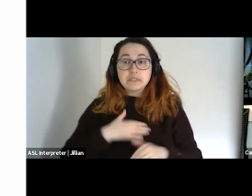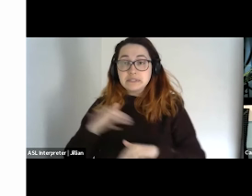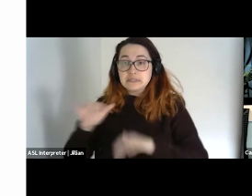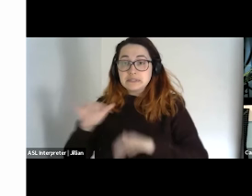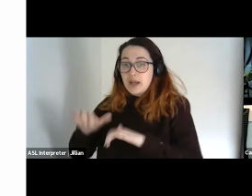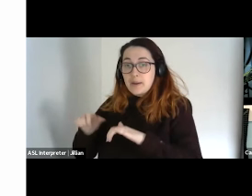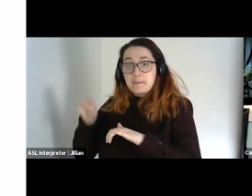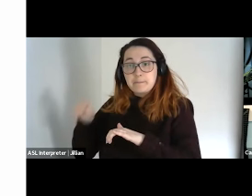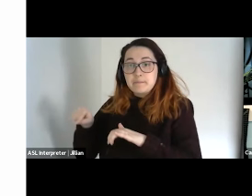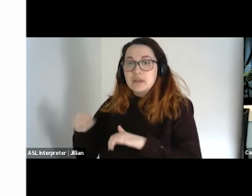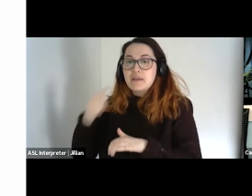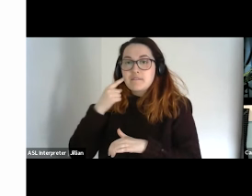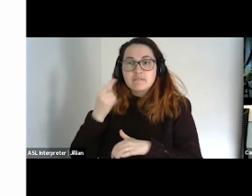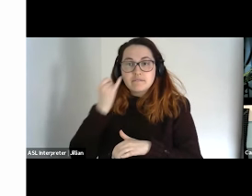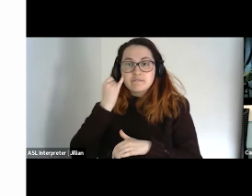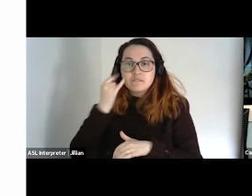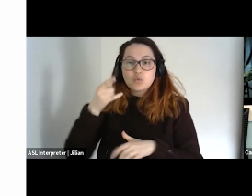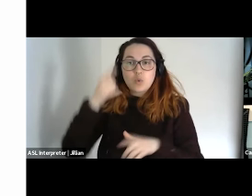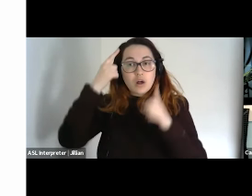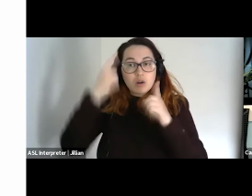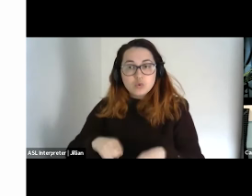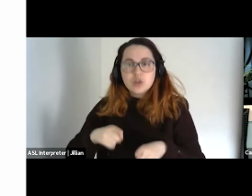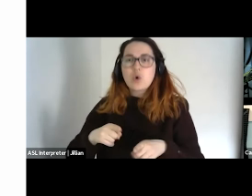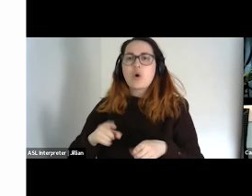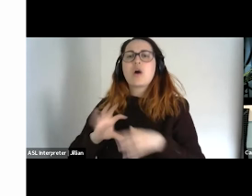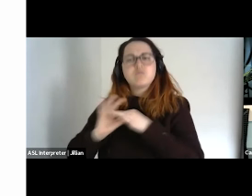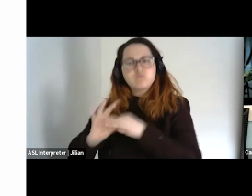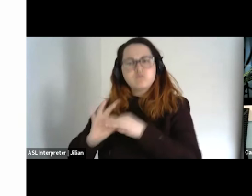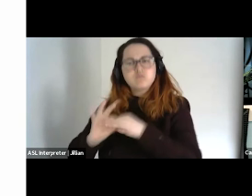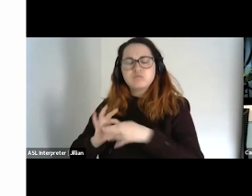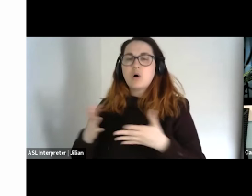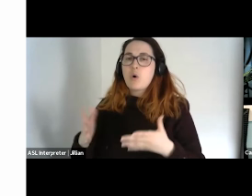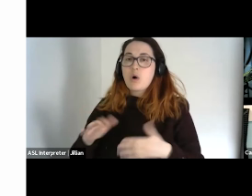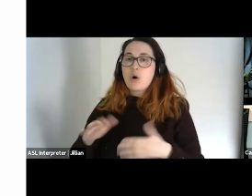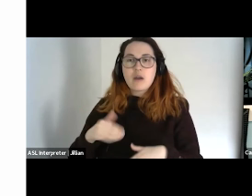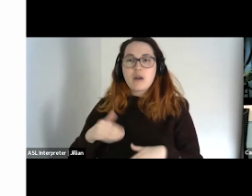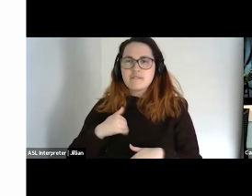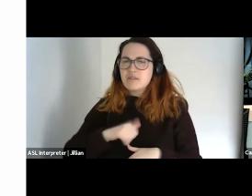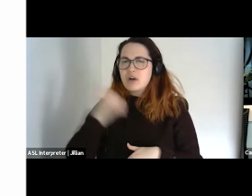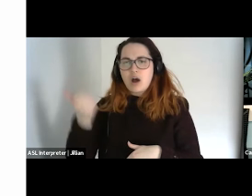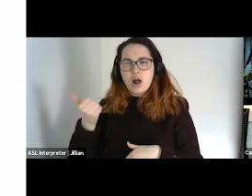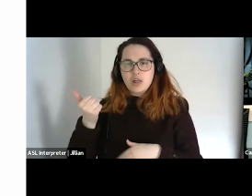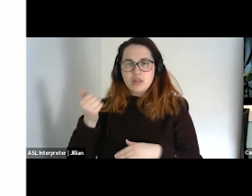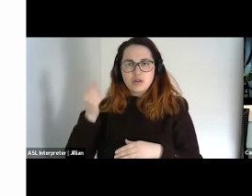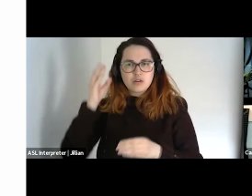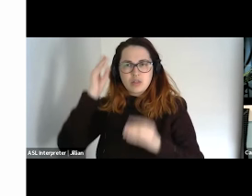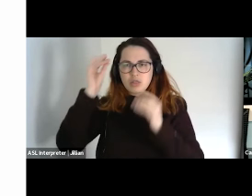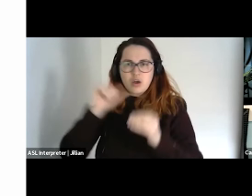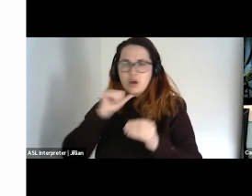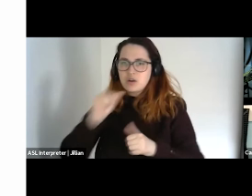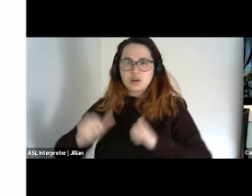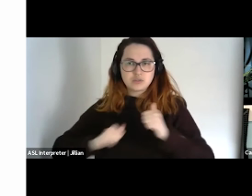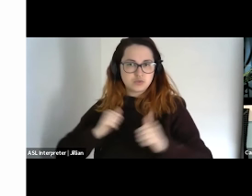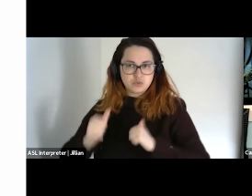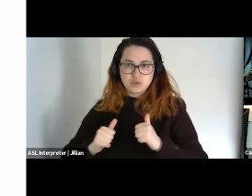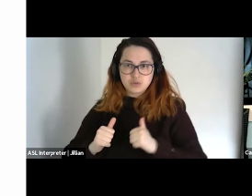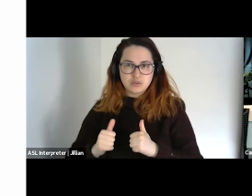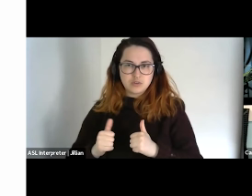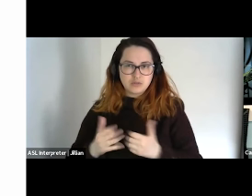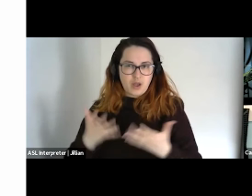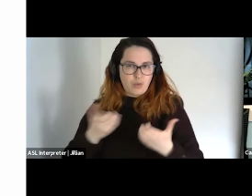agree, or if you can relate to any of these. If you have another unassertive thought, I'd like this to be as engaging